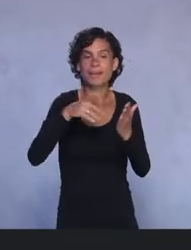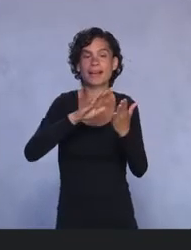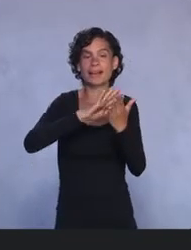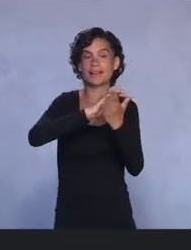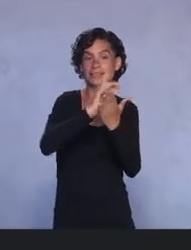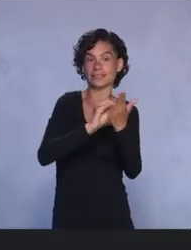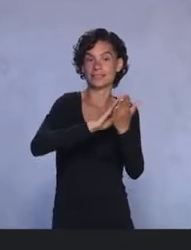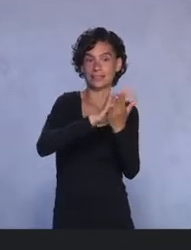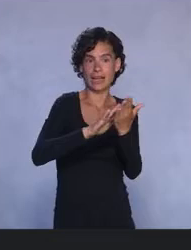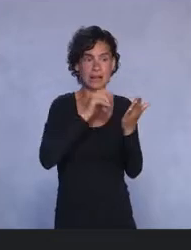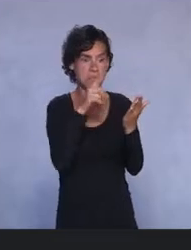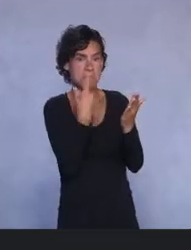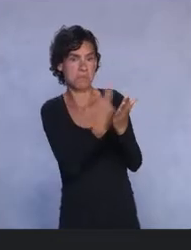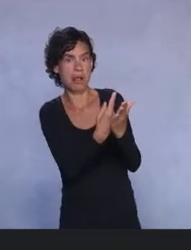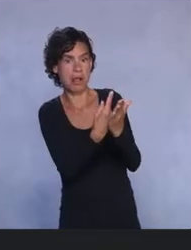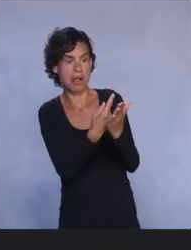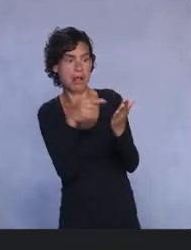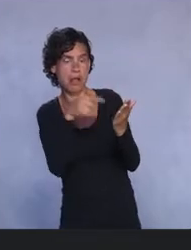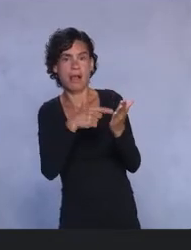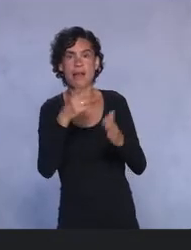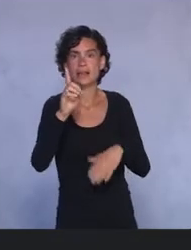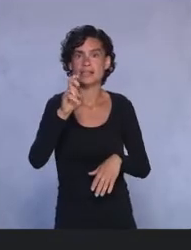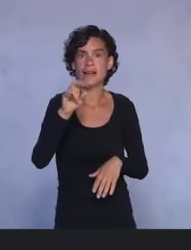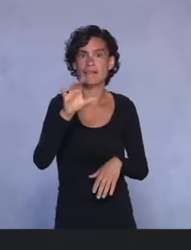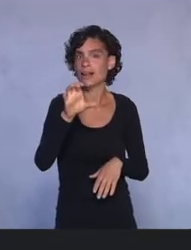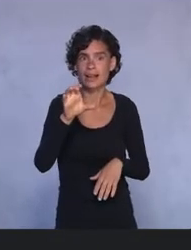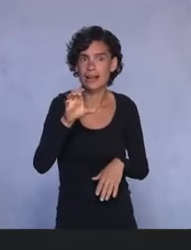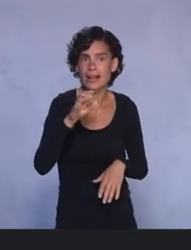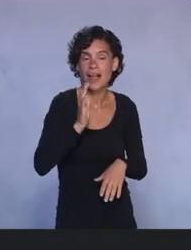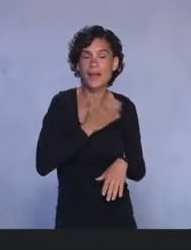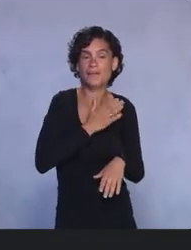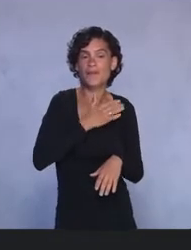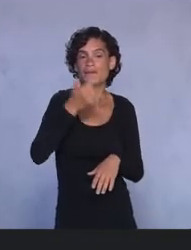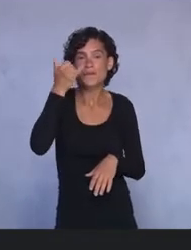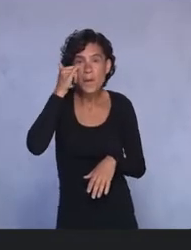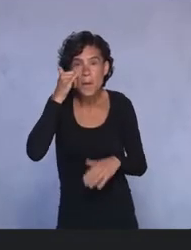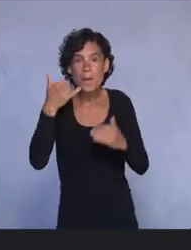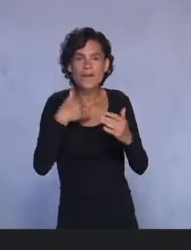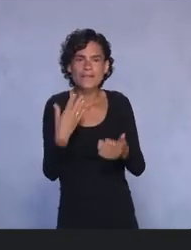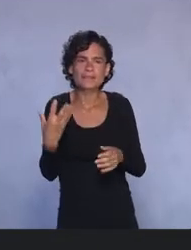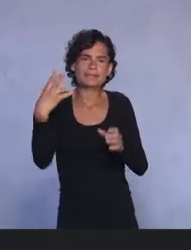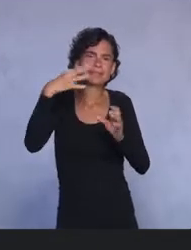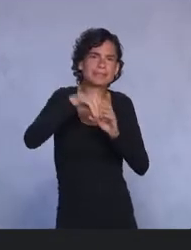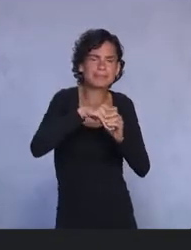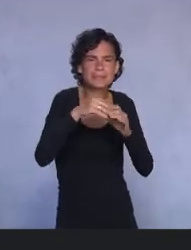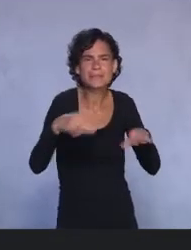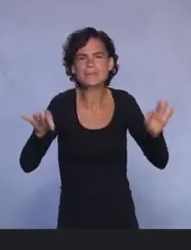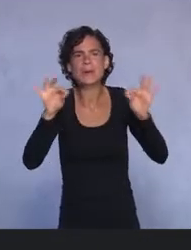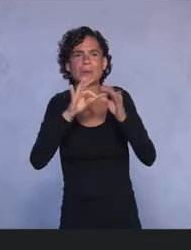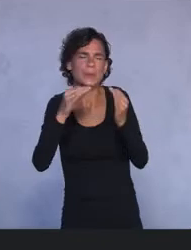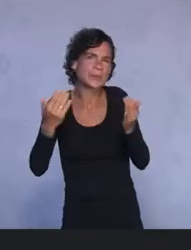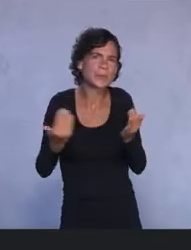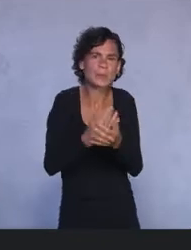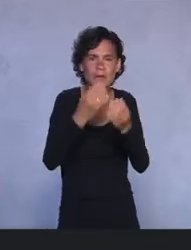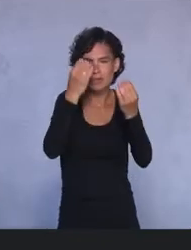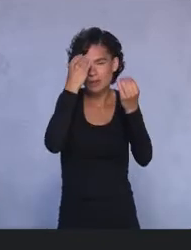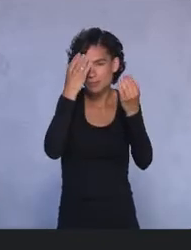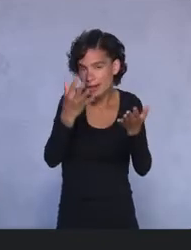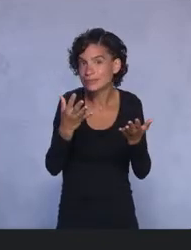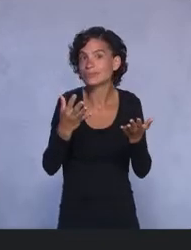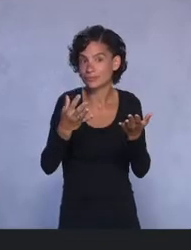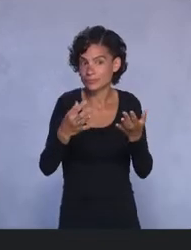part of the device that's personal. Our phones hold so much important information, and it's critical to keep it private